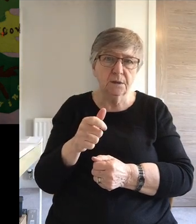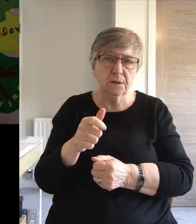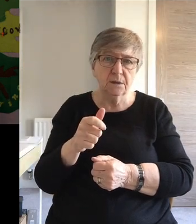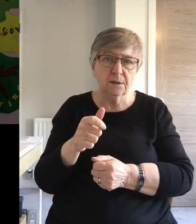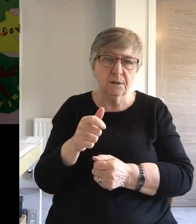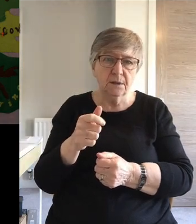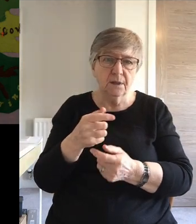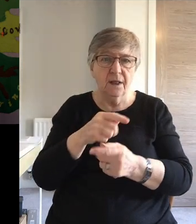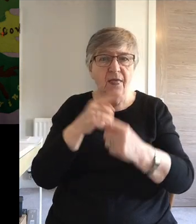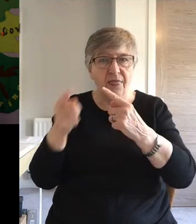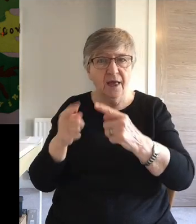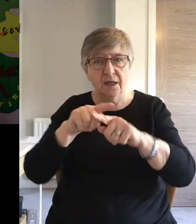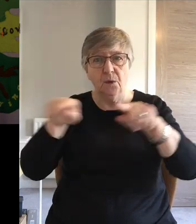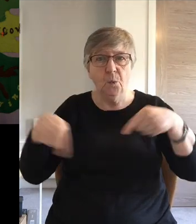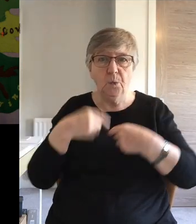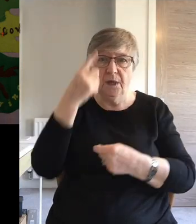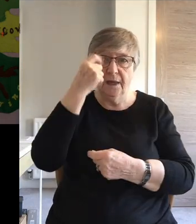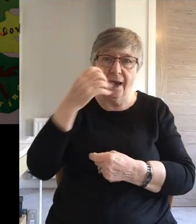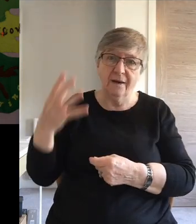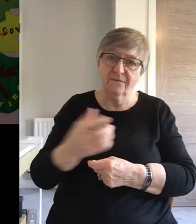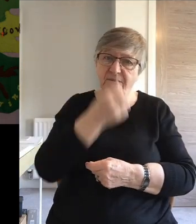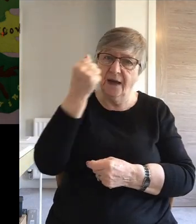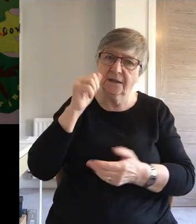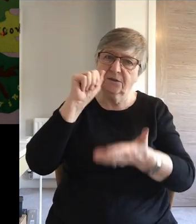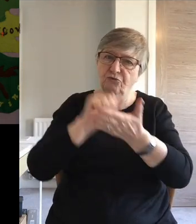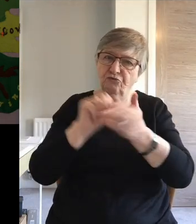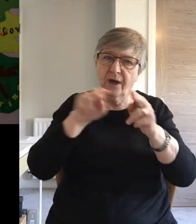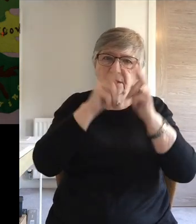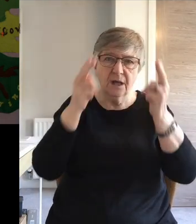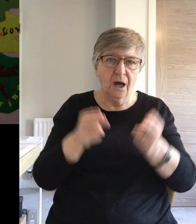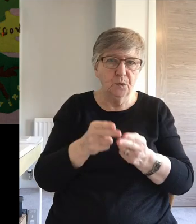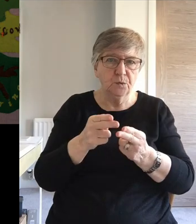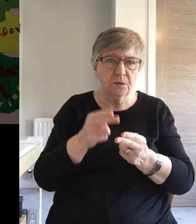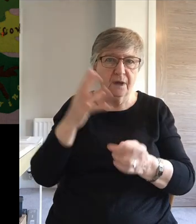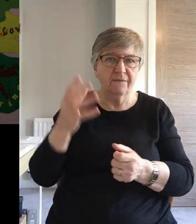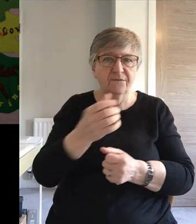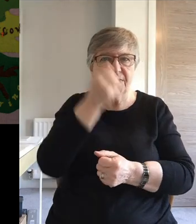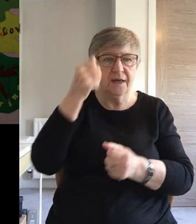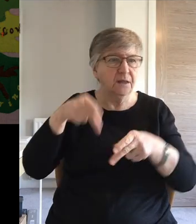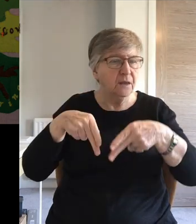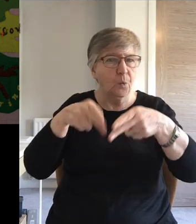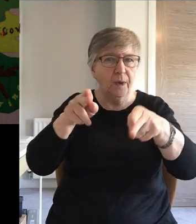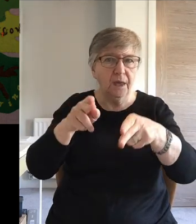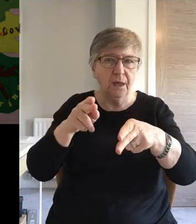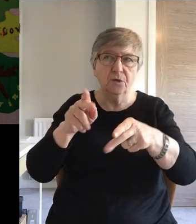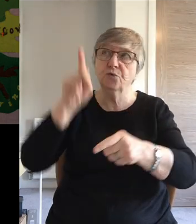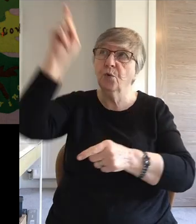words, can anyone discern the right house and find their way into the feast of God's kingdom.